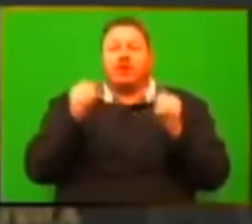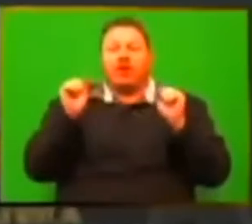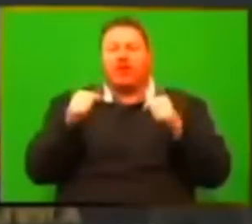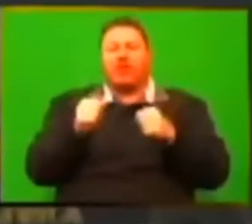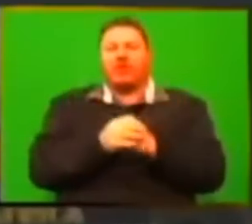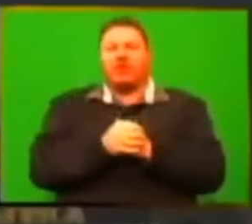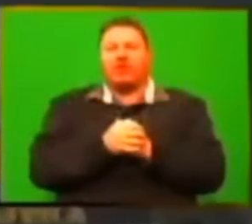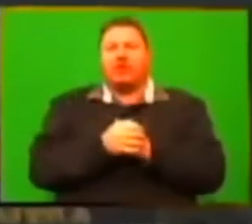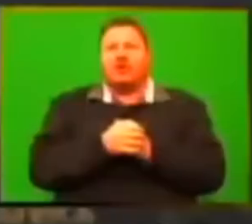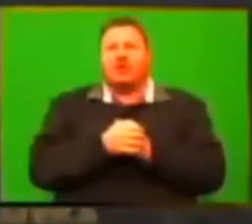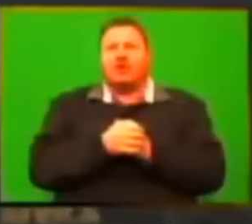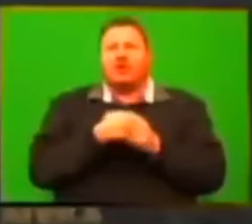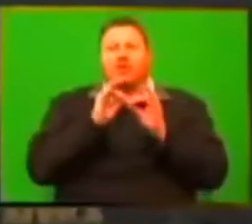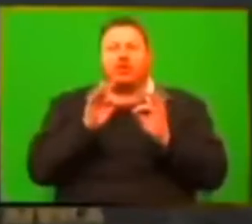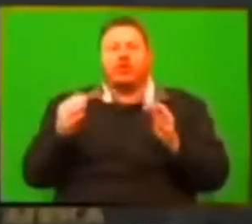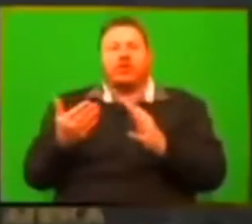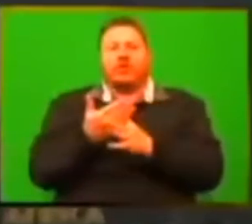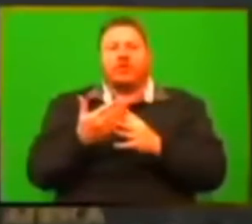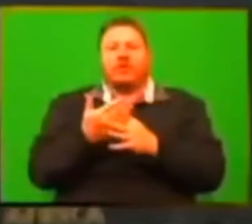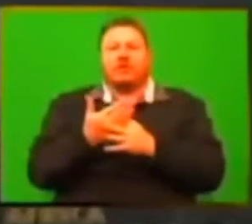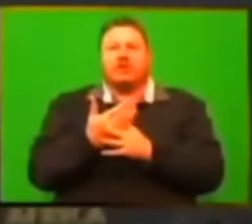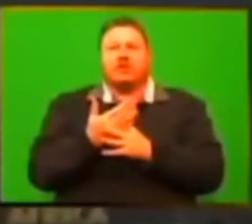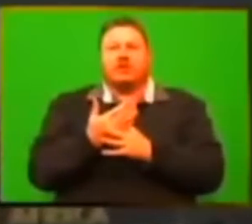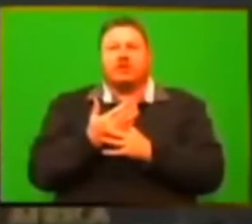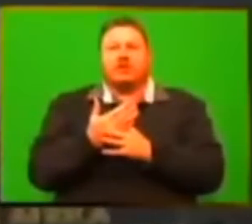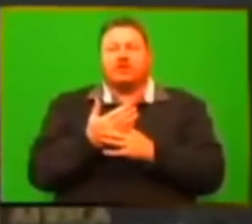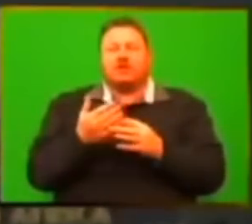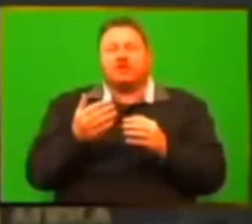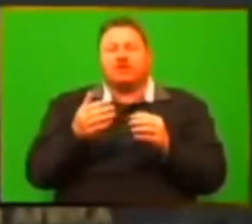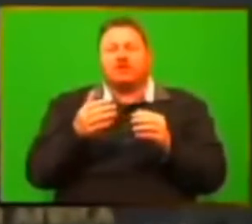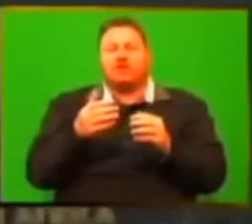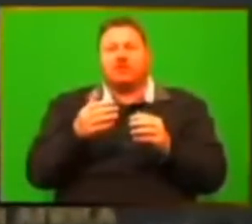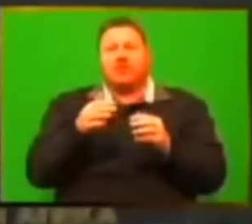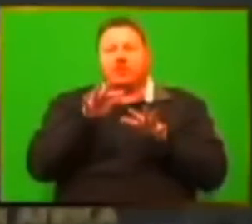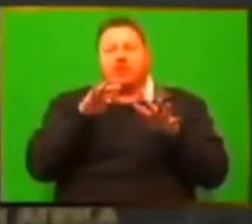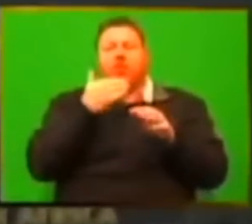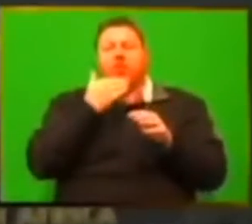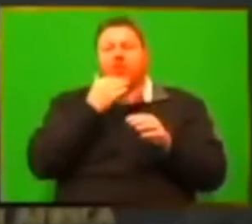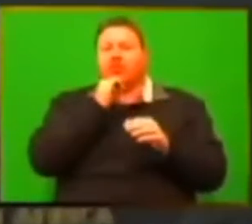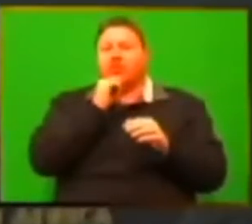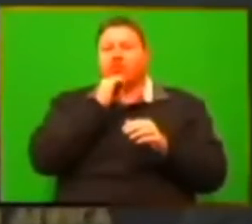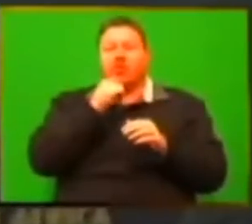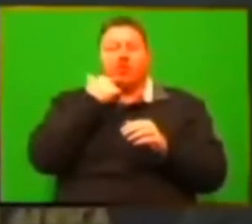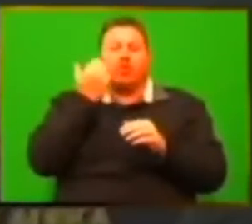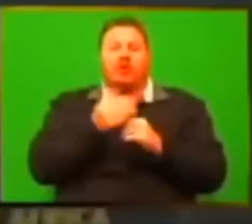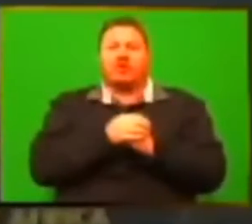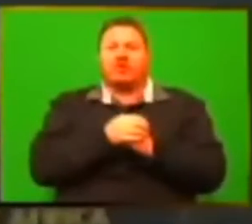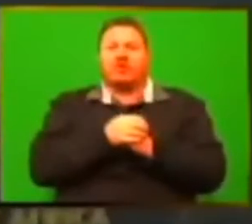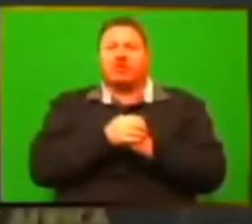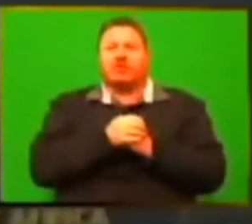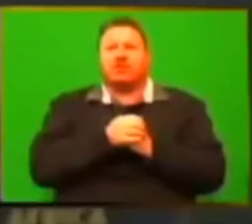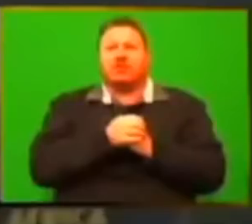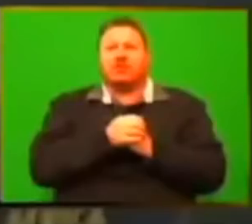it was pure infiltration by forces of darkness. When it was clear President Mandela is not going to make you